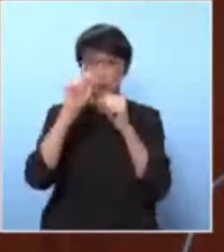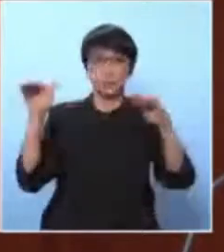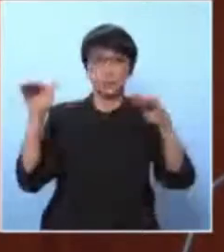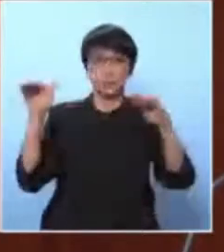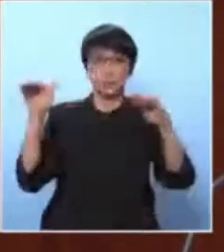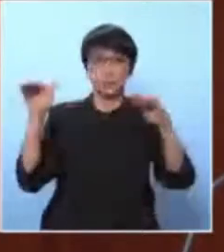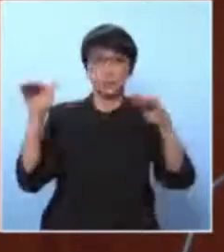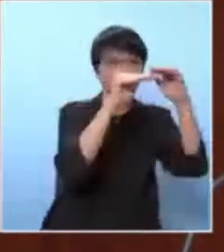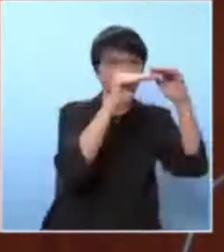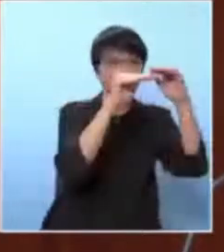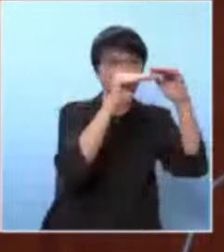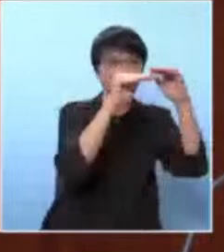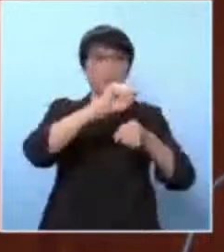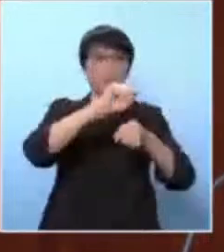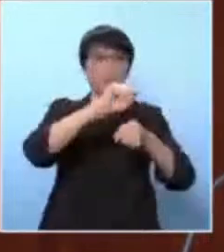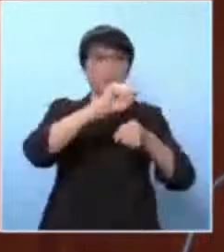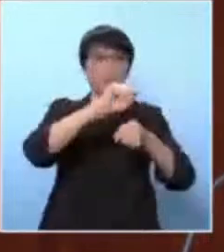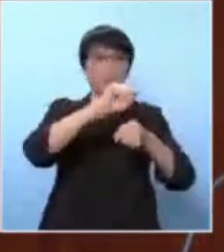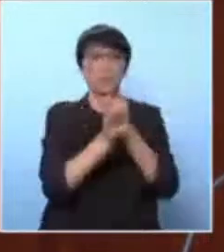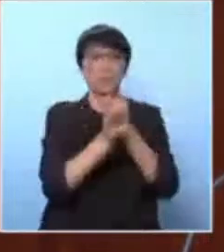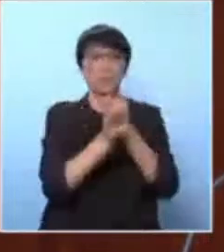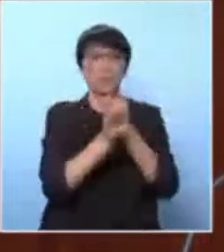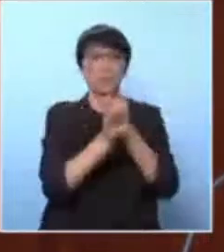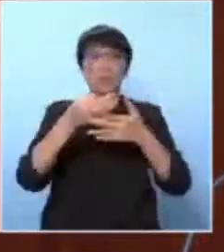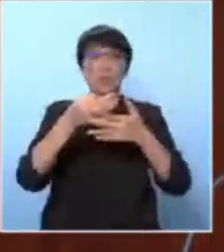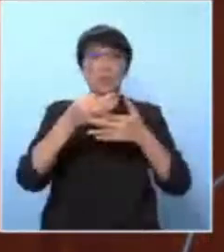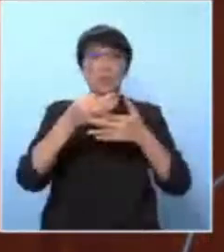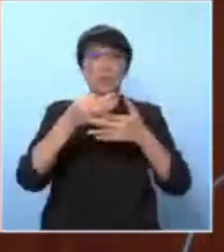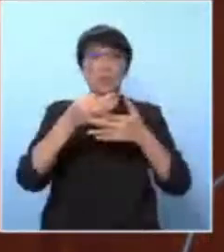Primary 5 and Primary 6, starting from the